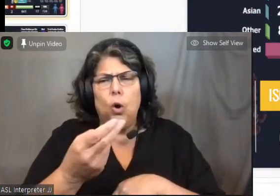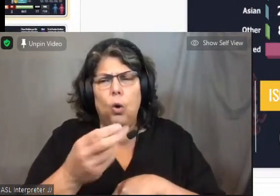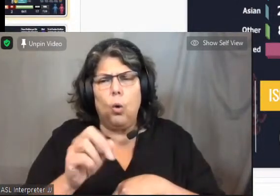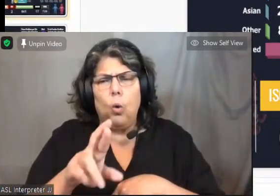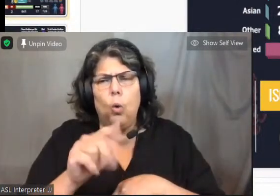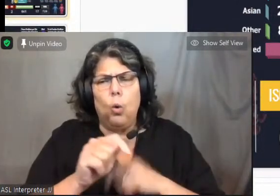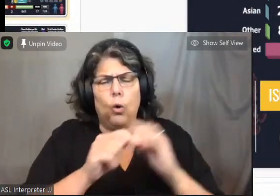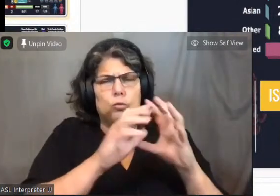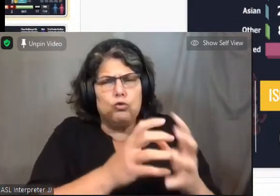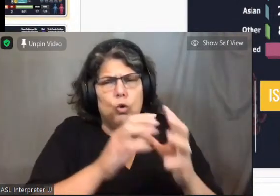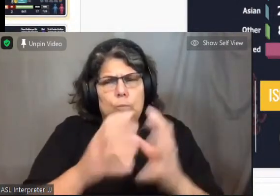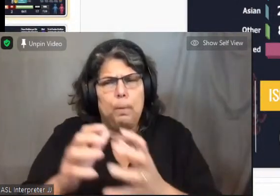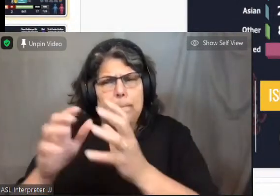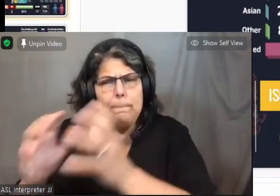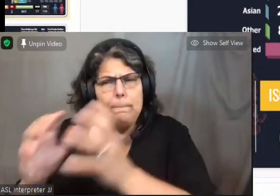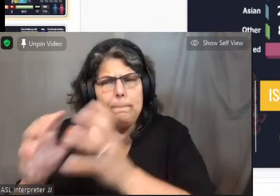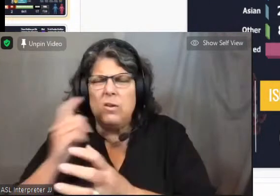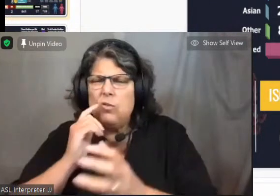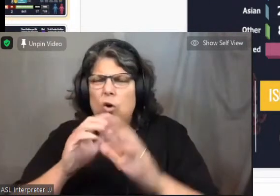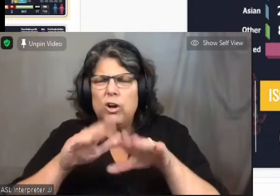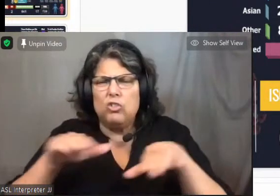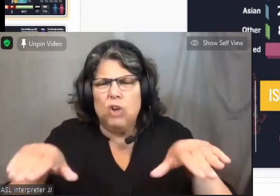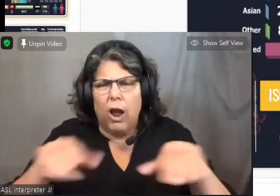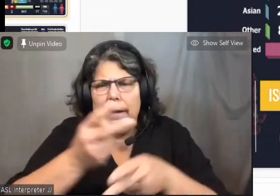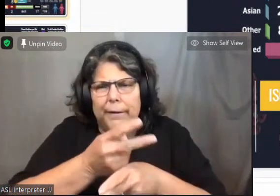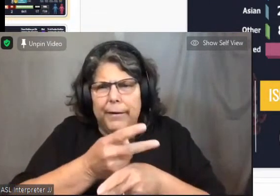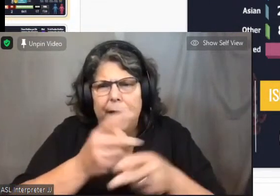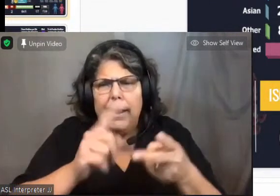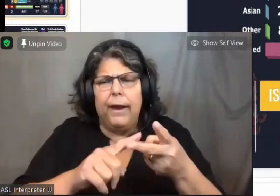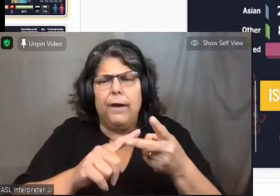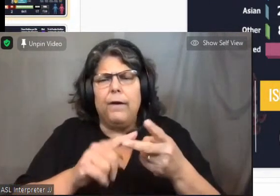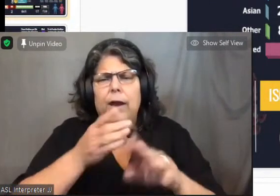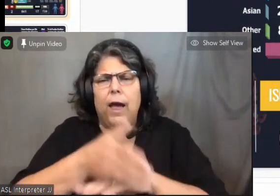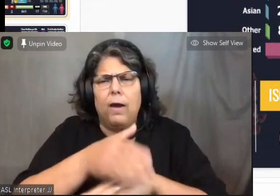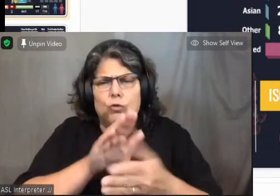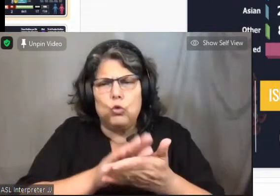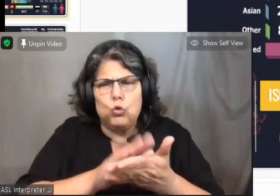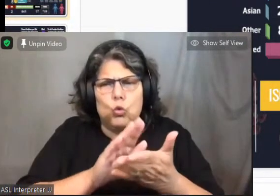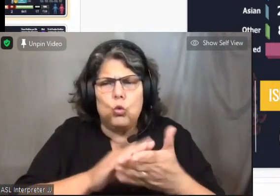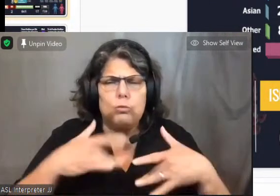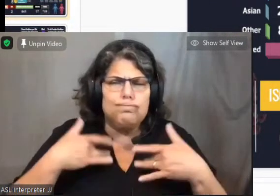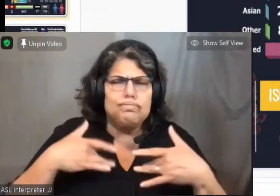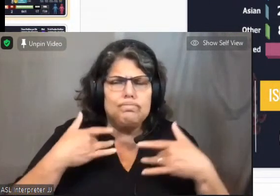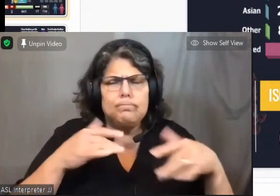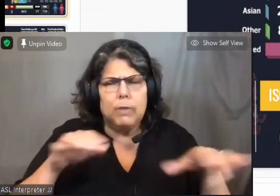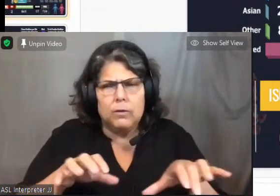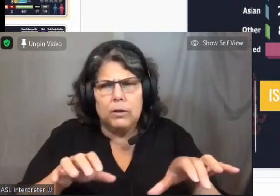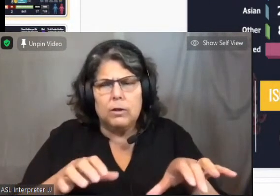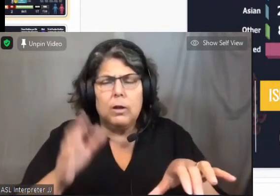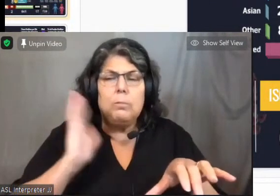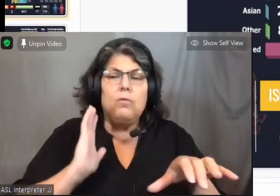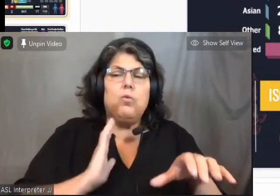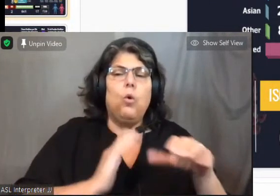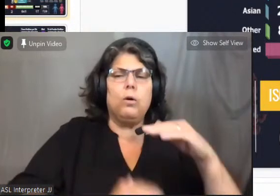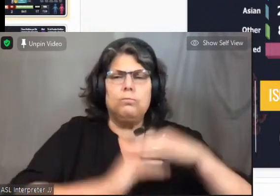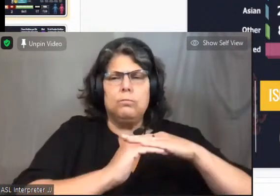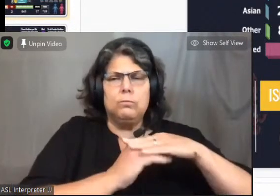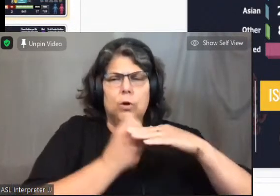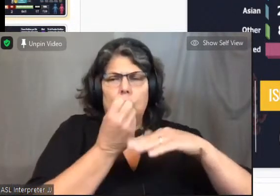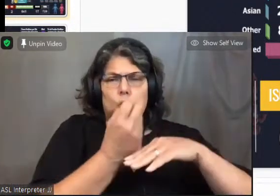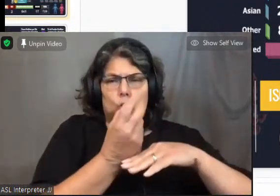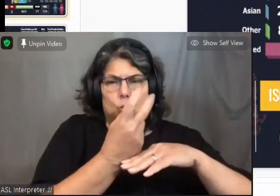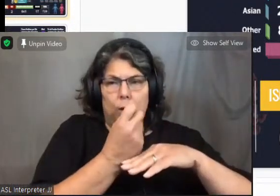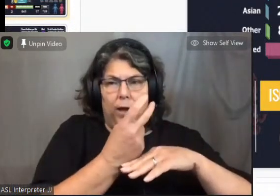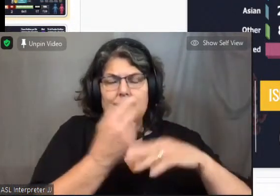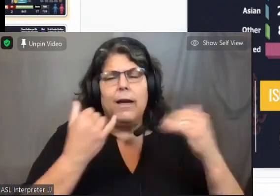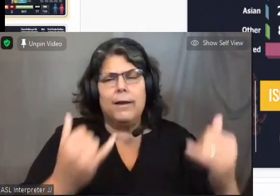children's extracurricular activities. The numbers have gone from 12 to 14 allowed with 2 adults. You